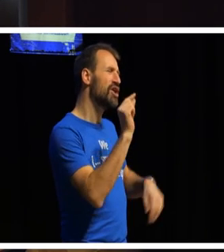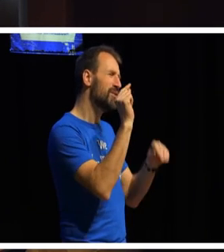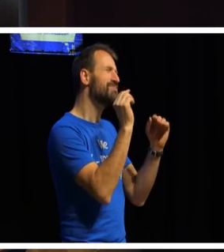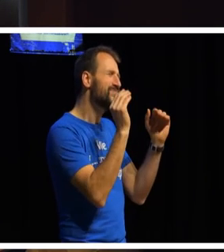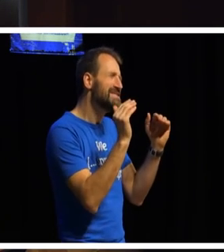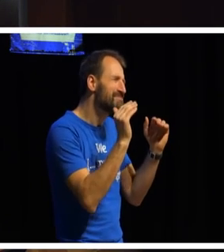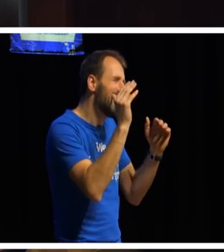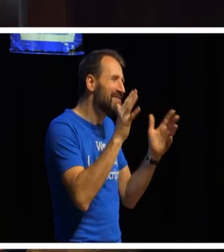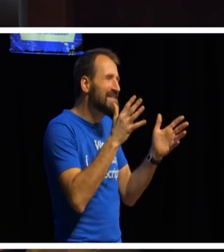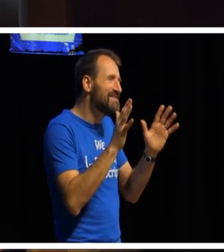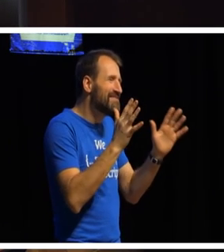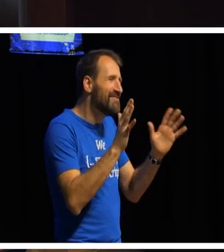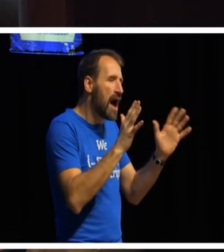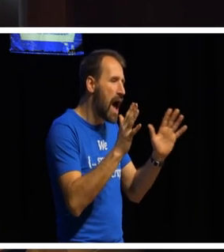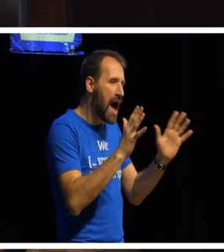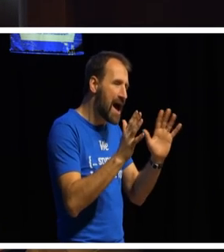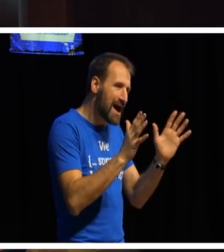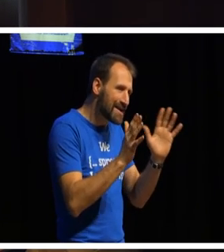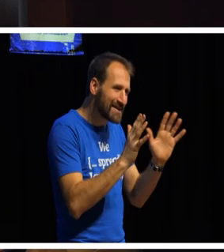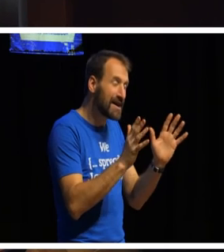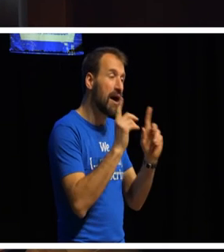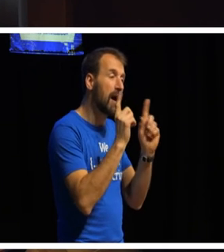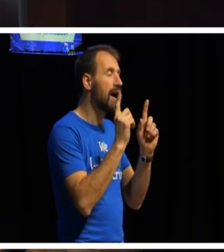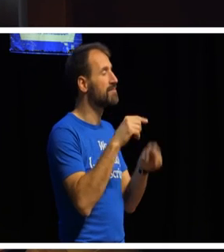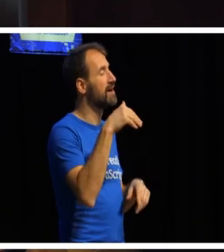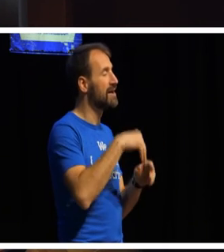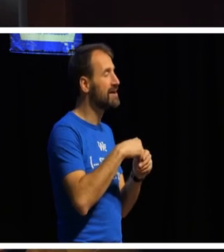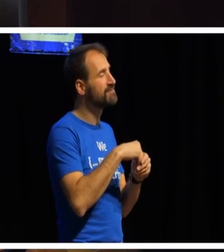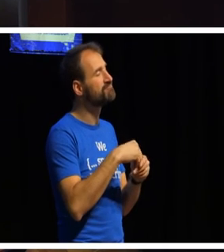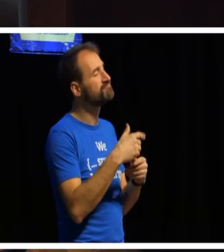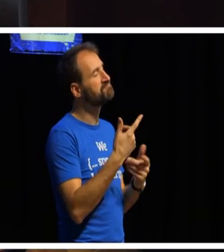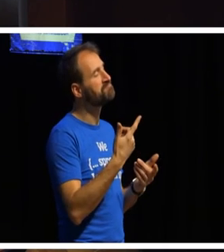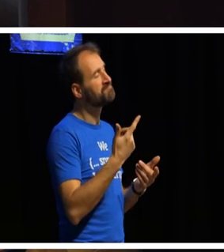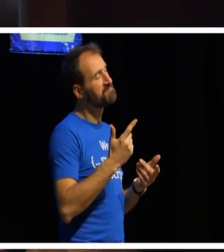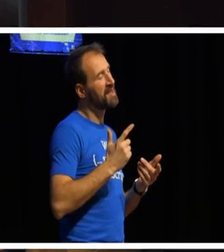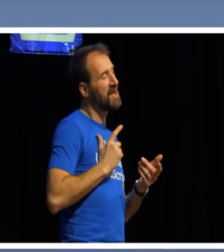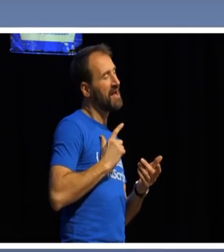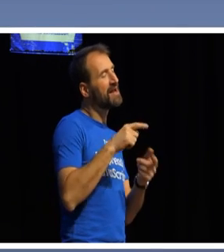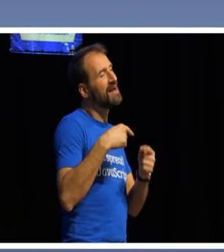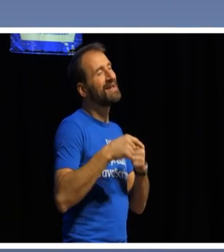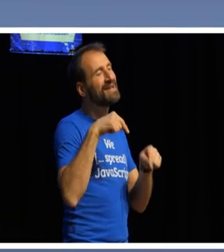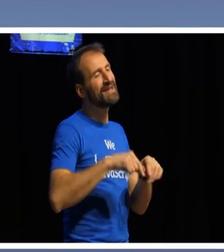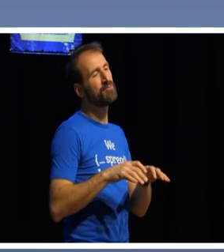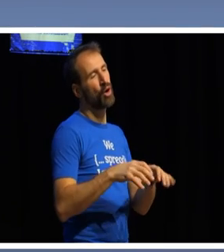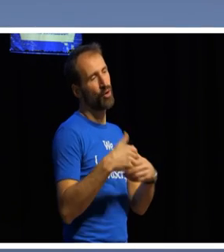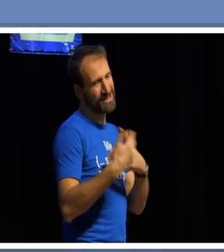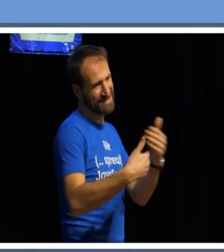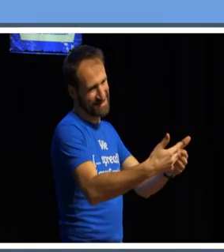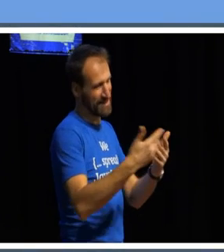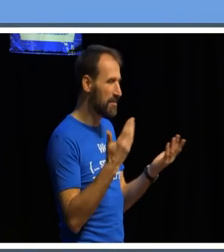scale. It's being spec'd, that's kind of in progress, and we are playing around with an implementation right